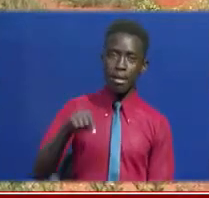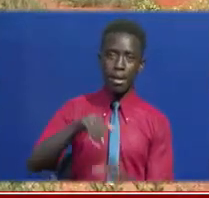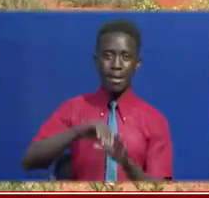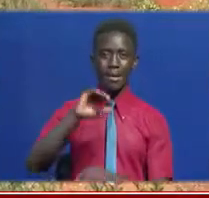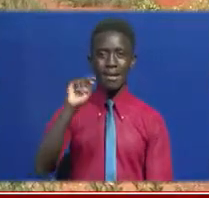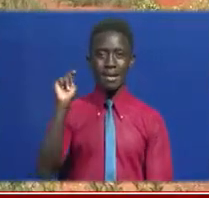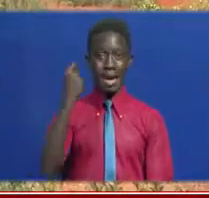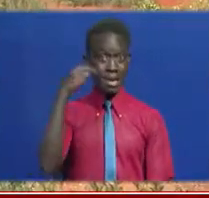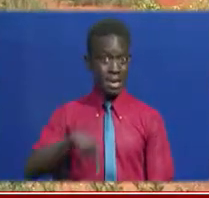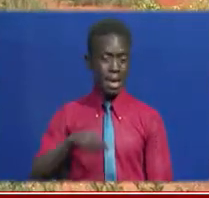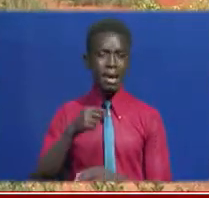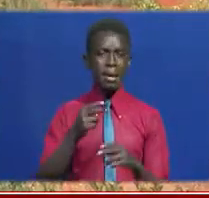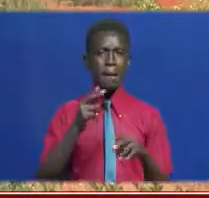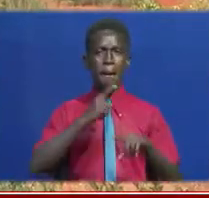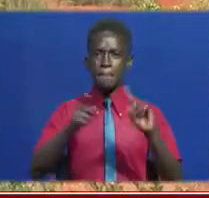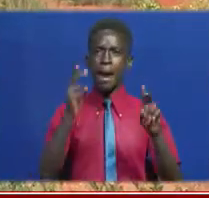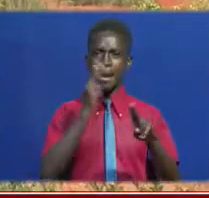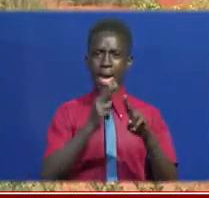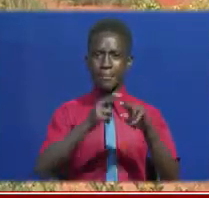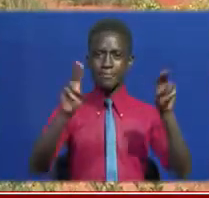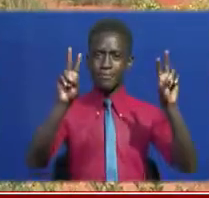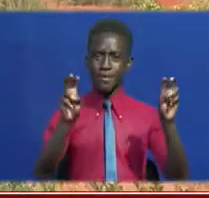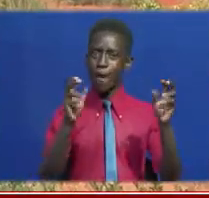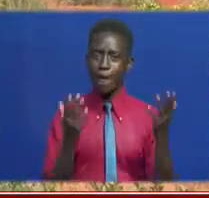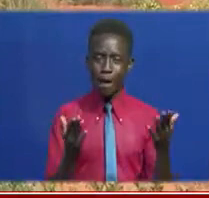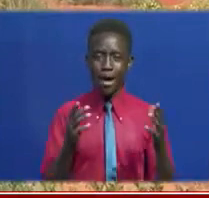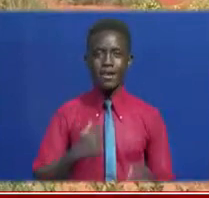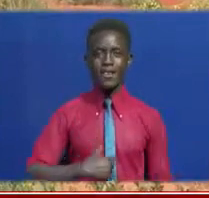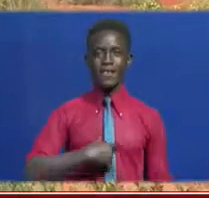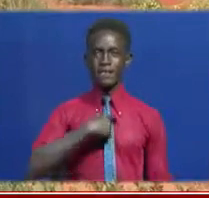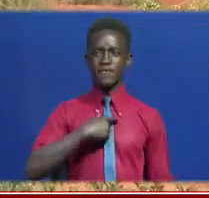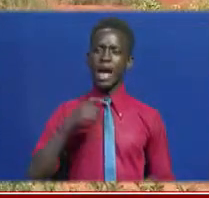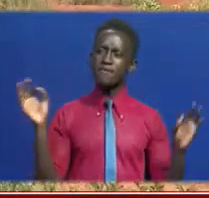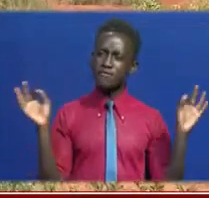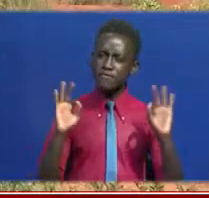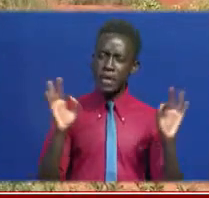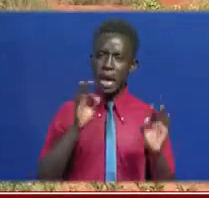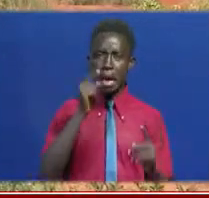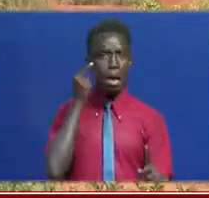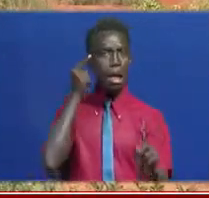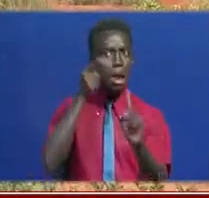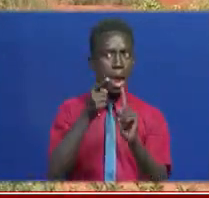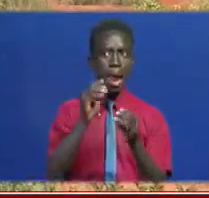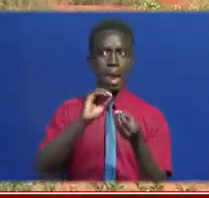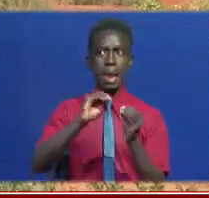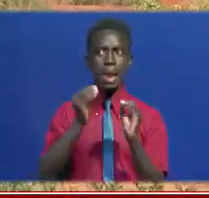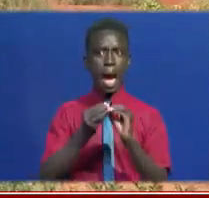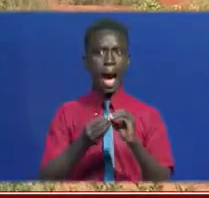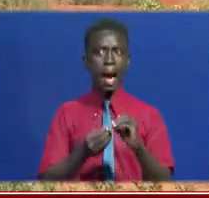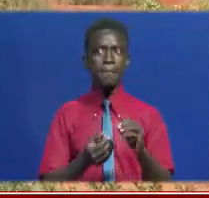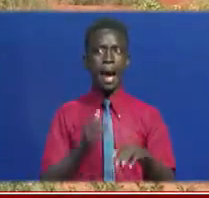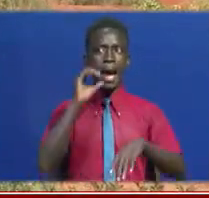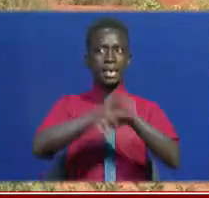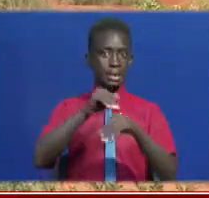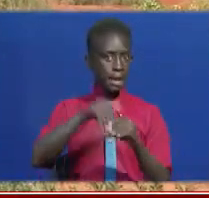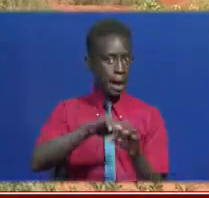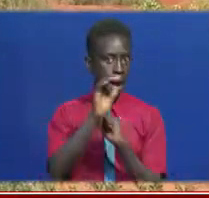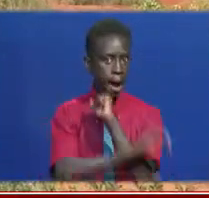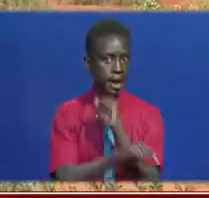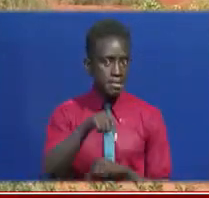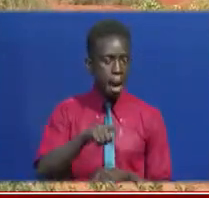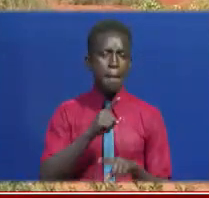dubbed Utalii Fresh, is not only aimed at earning the numbers into the country, but also to create